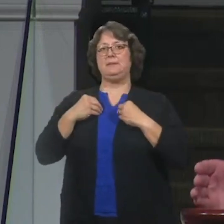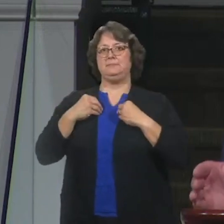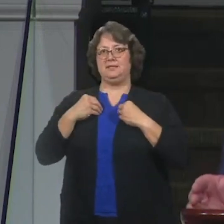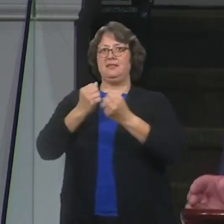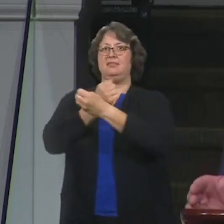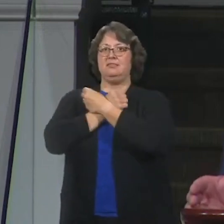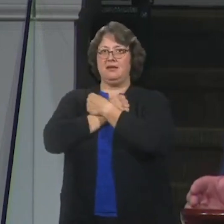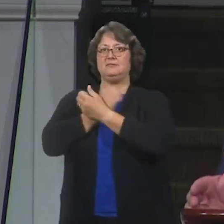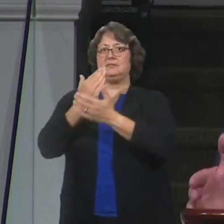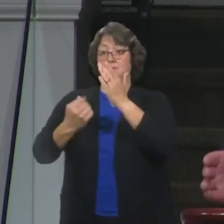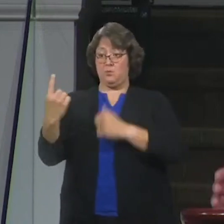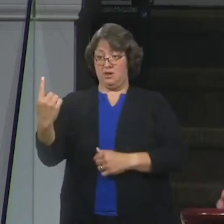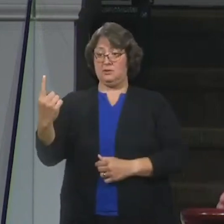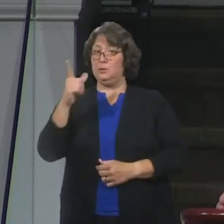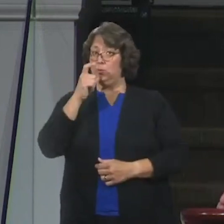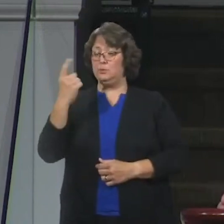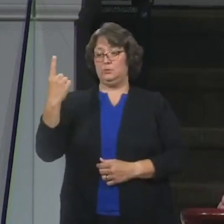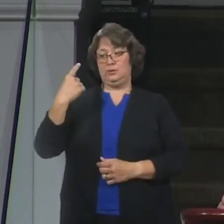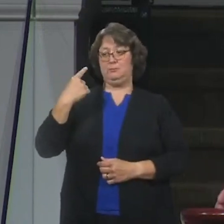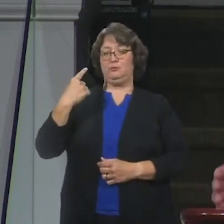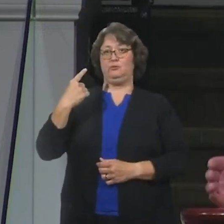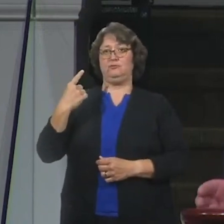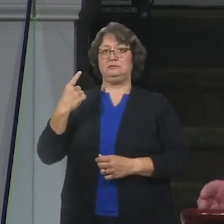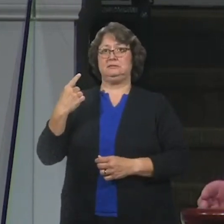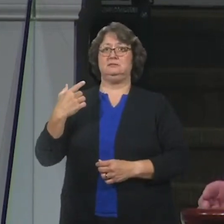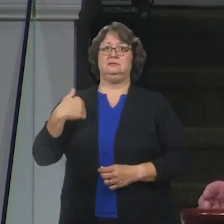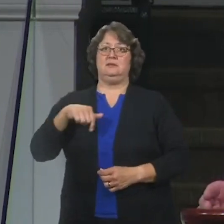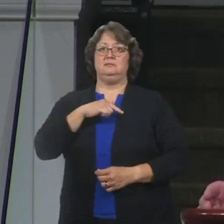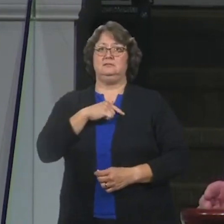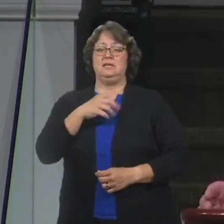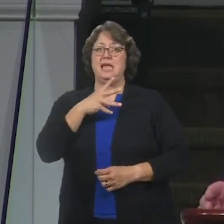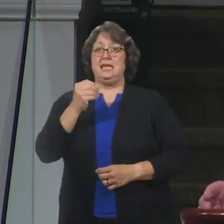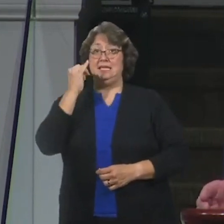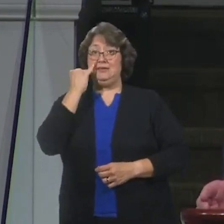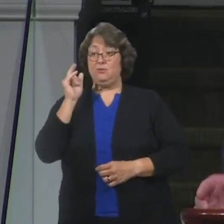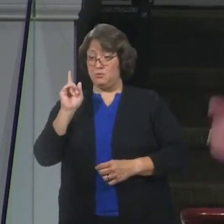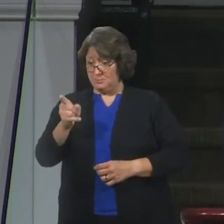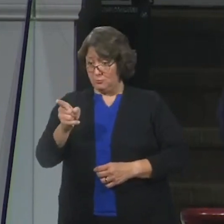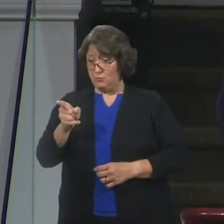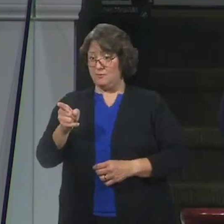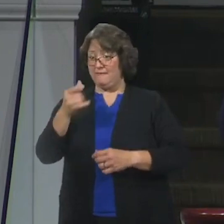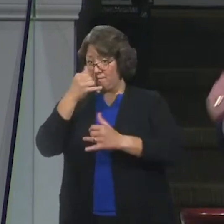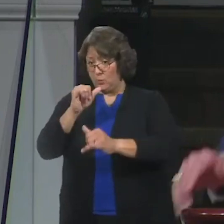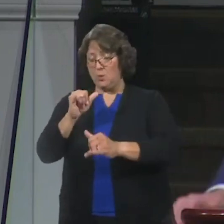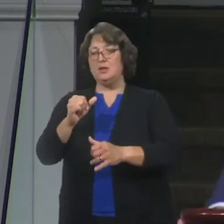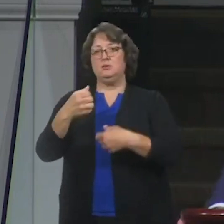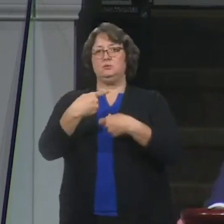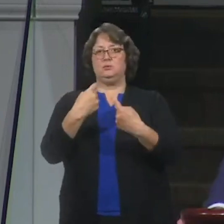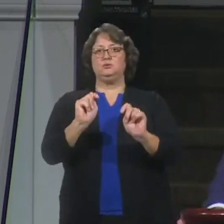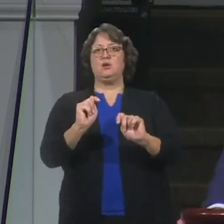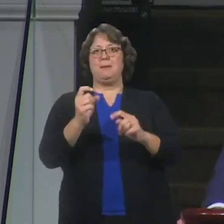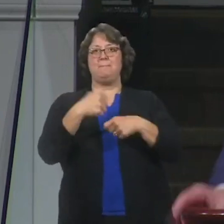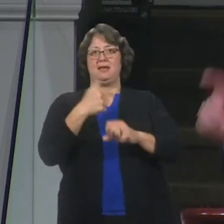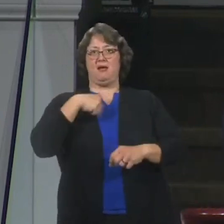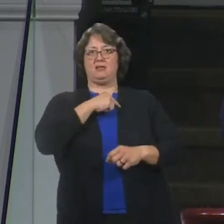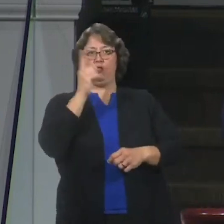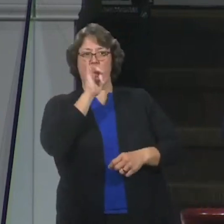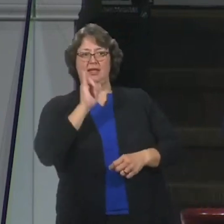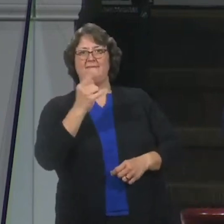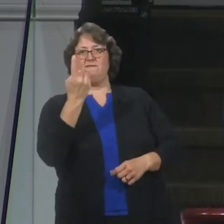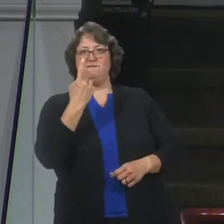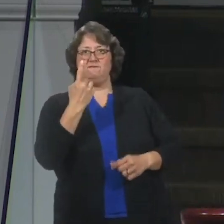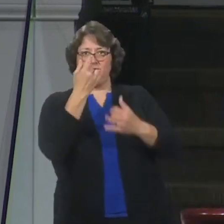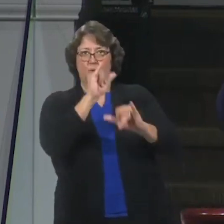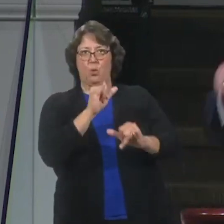love someone who reproves you. You reprove a fool, he'll make a fool out of you or try to. He'll hate you